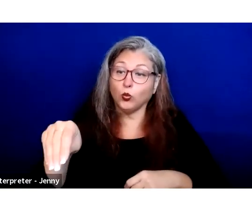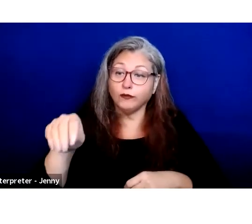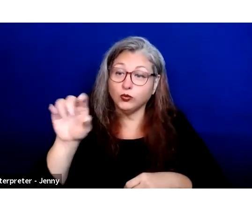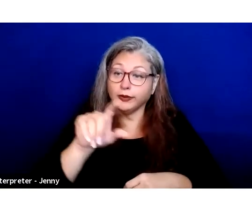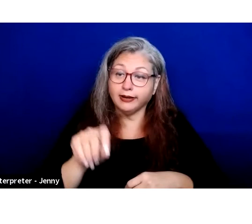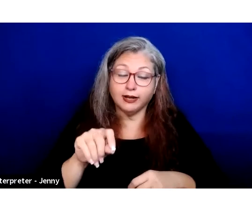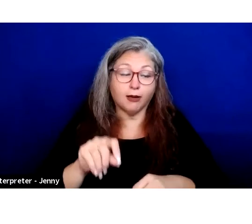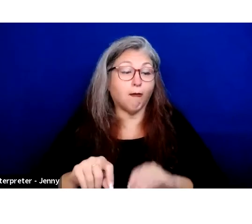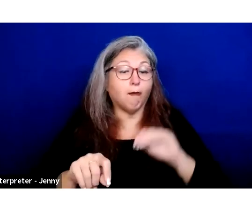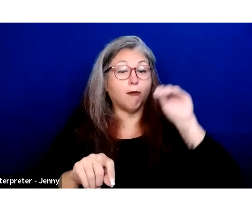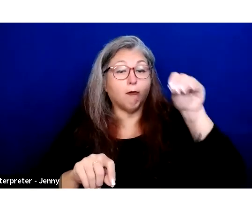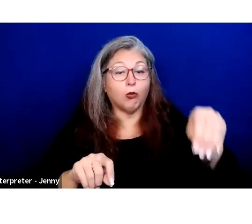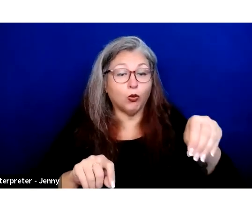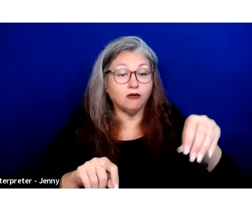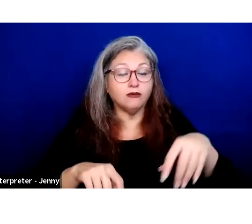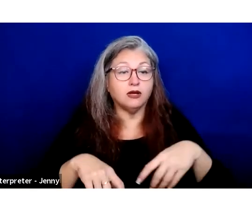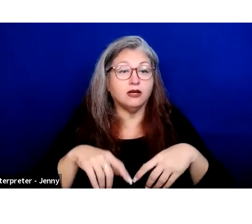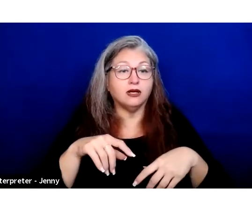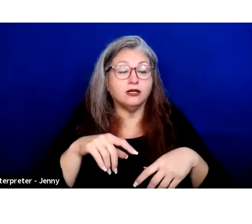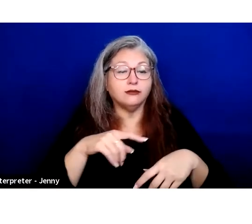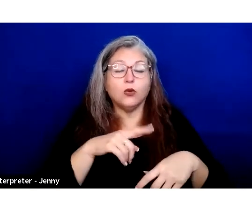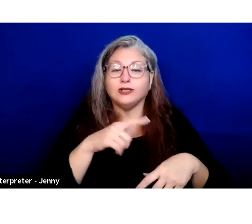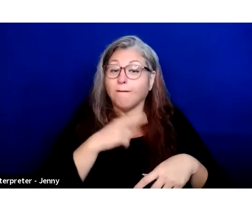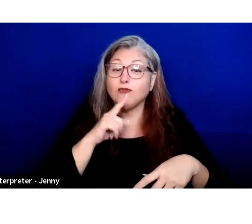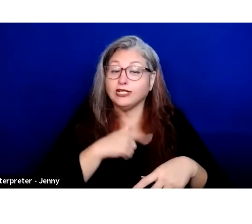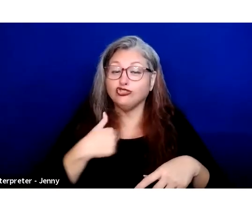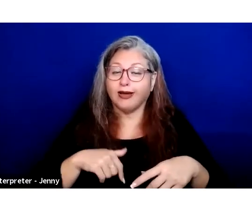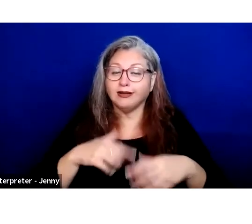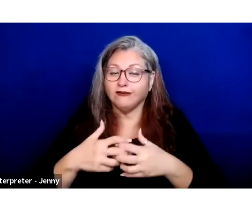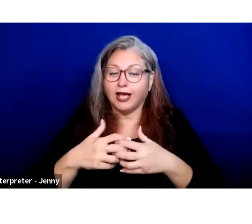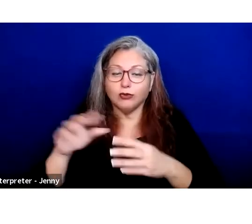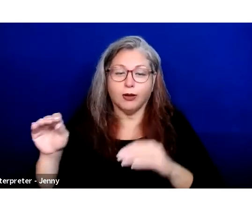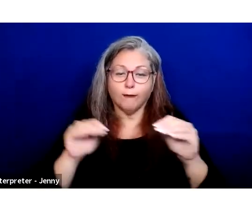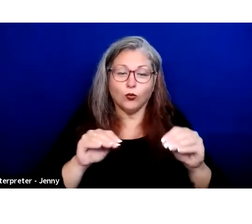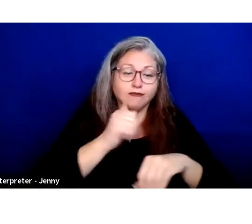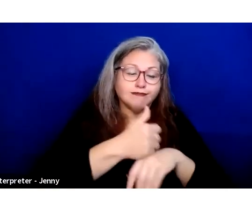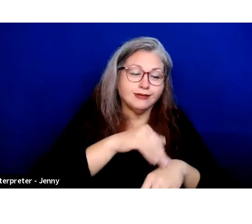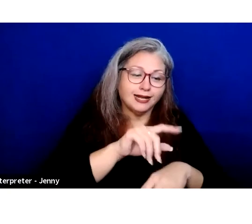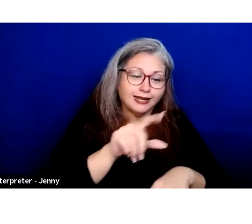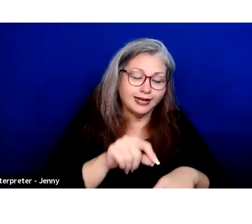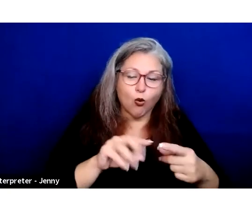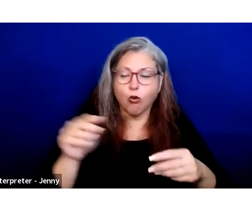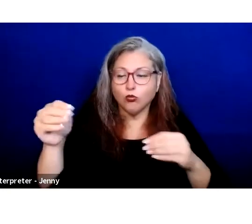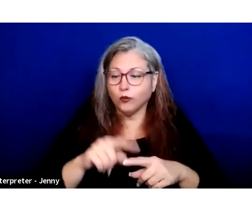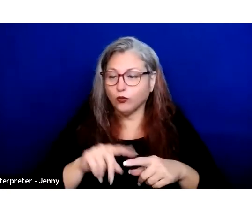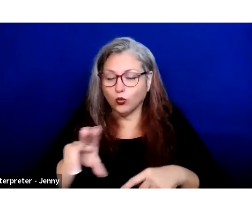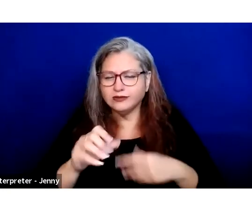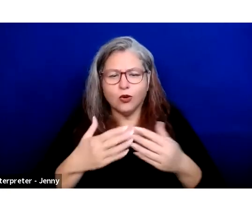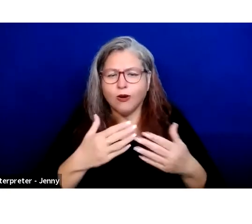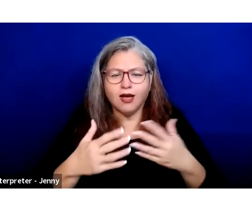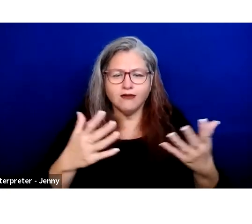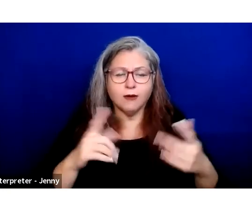moving to their factories to Italy's, moving Chinese factories to Italy's, or to the US or whatever. And so